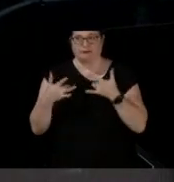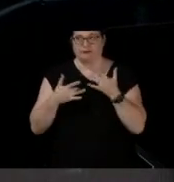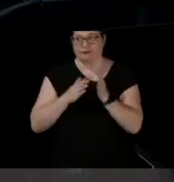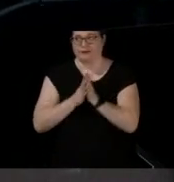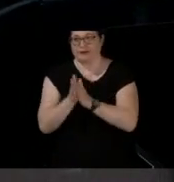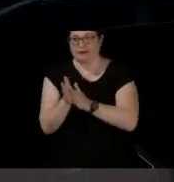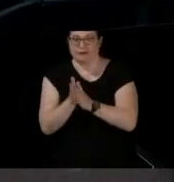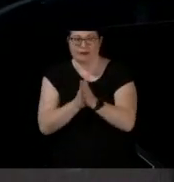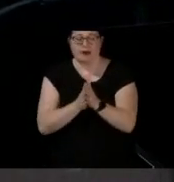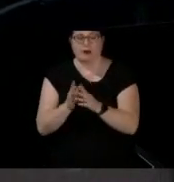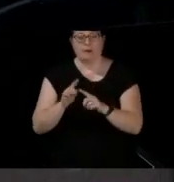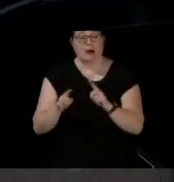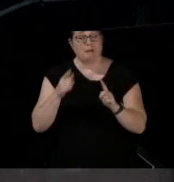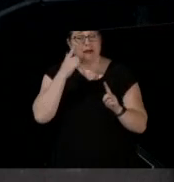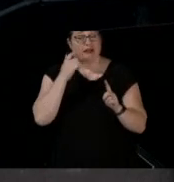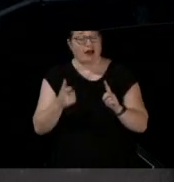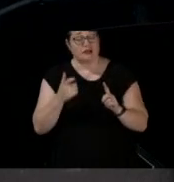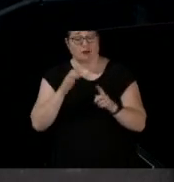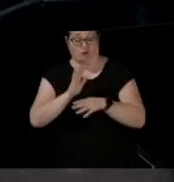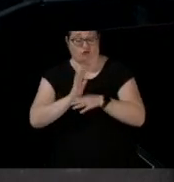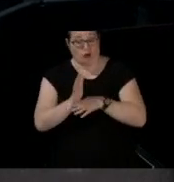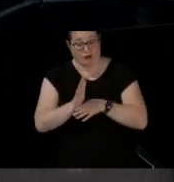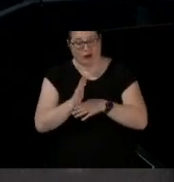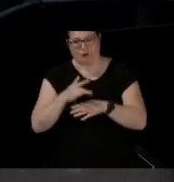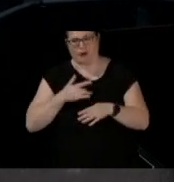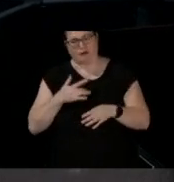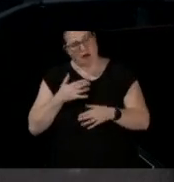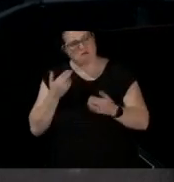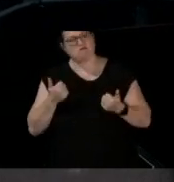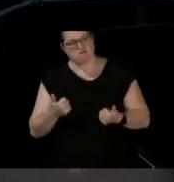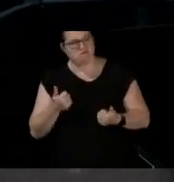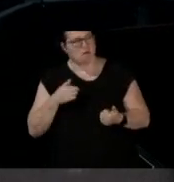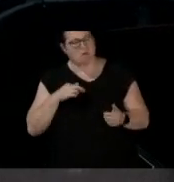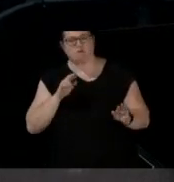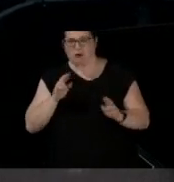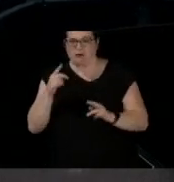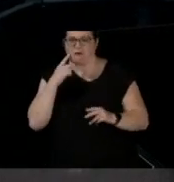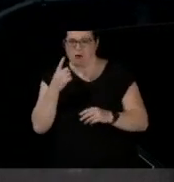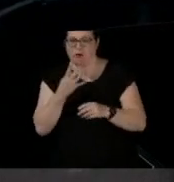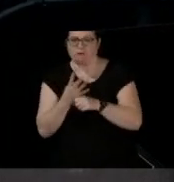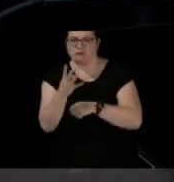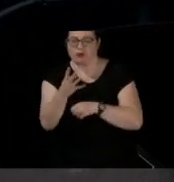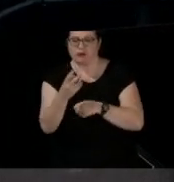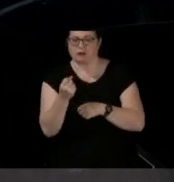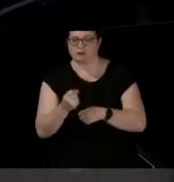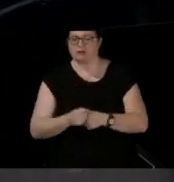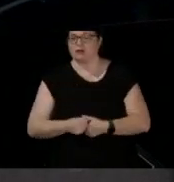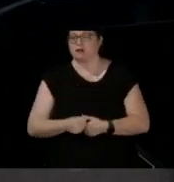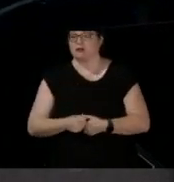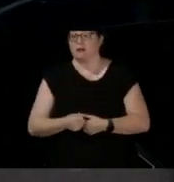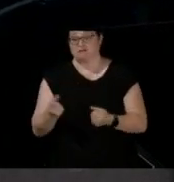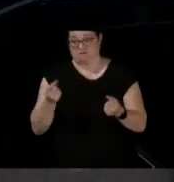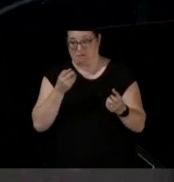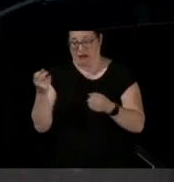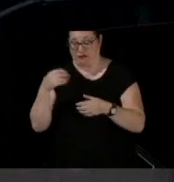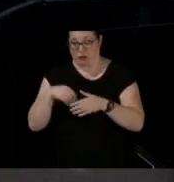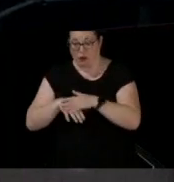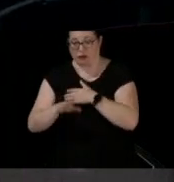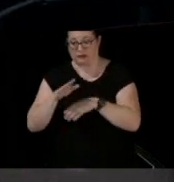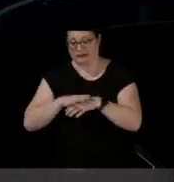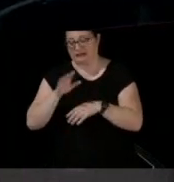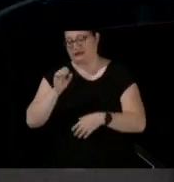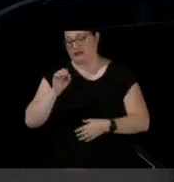yet because of the cinematic example, we felt ready to take on the next 4 years. Many of us walked through the double doors on